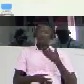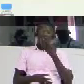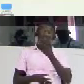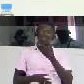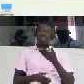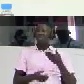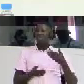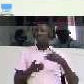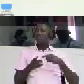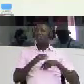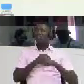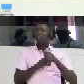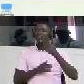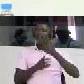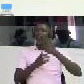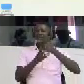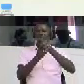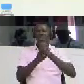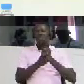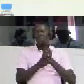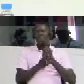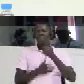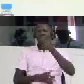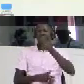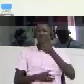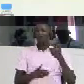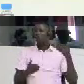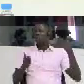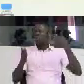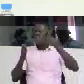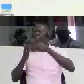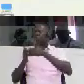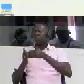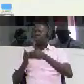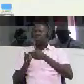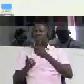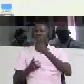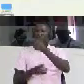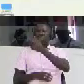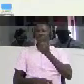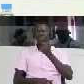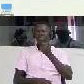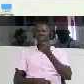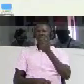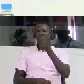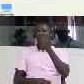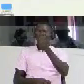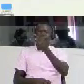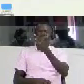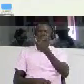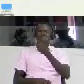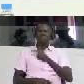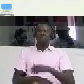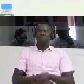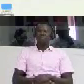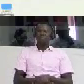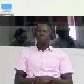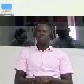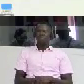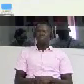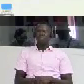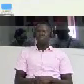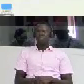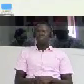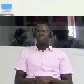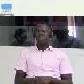1976 ba 78. I was there from 1976 up to 1978. So although